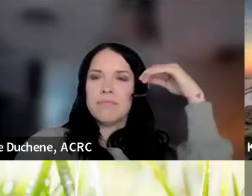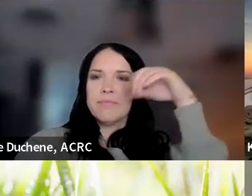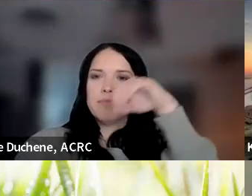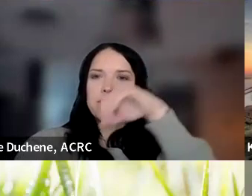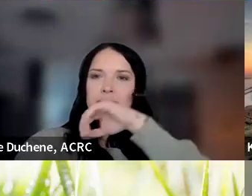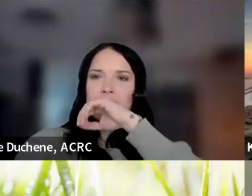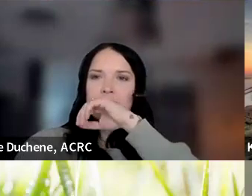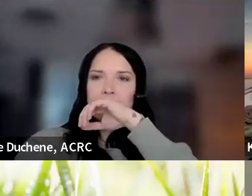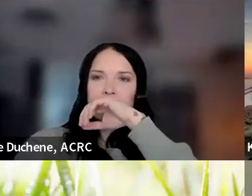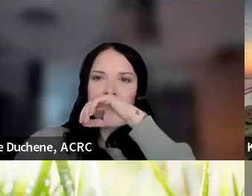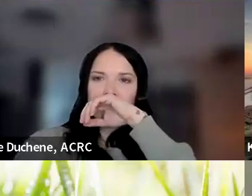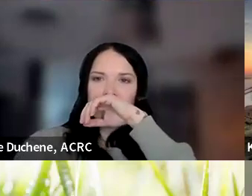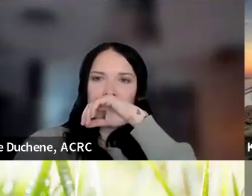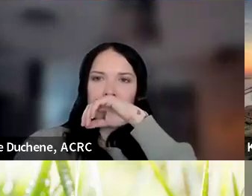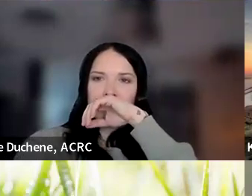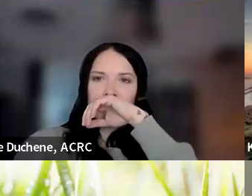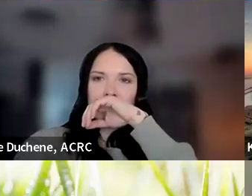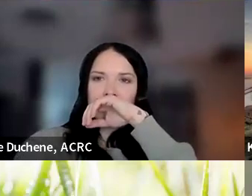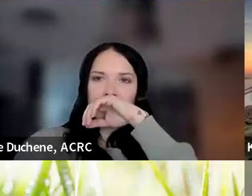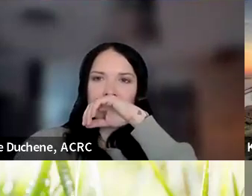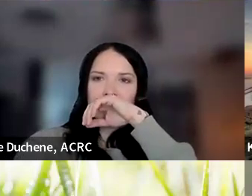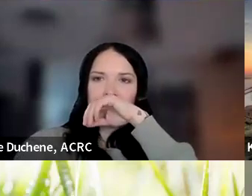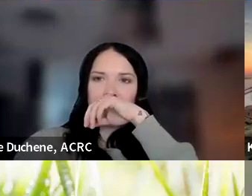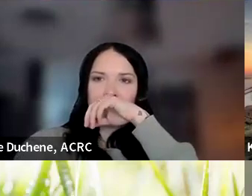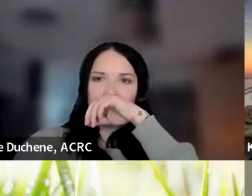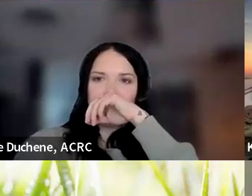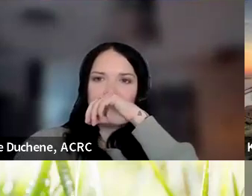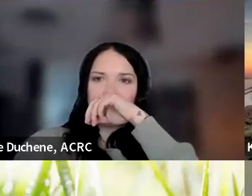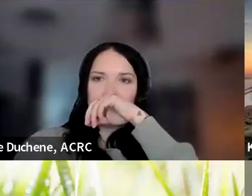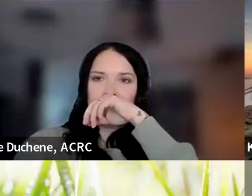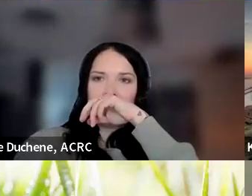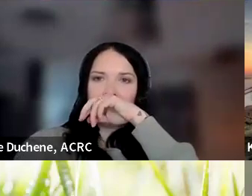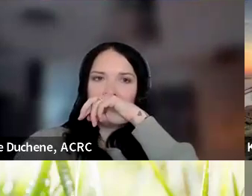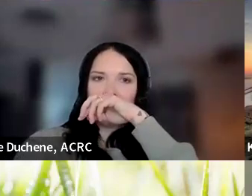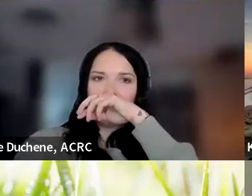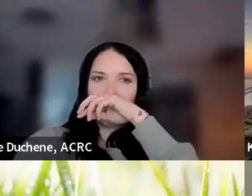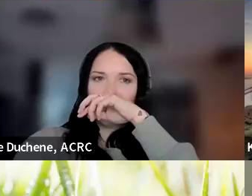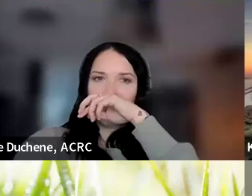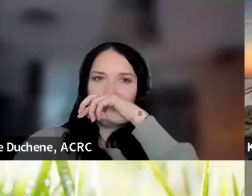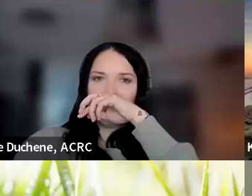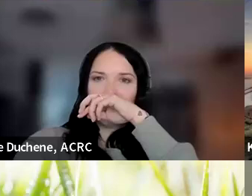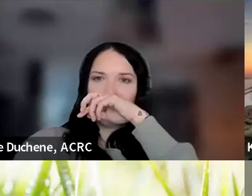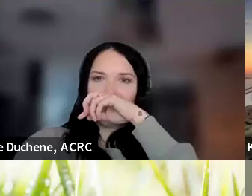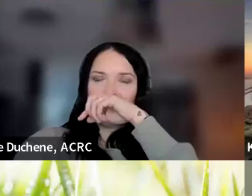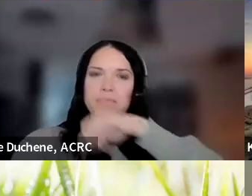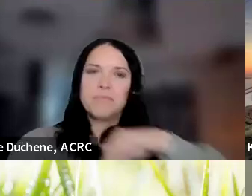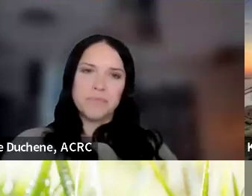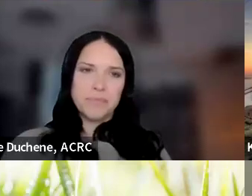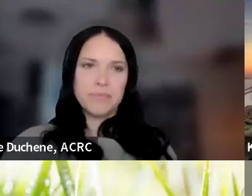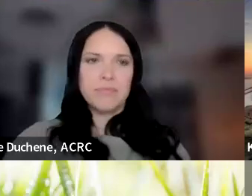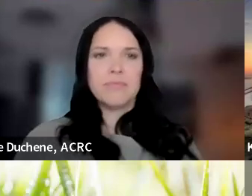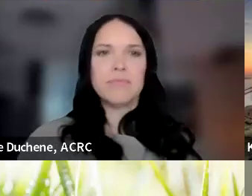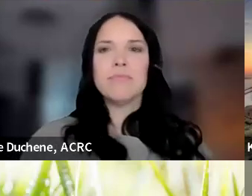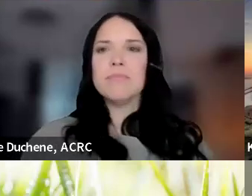adult clients who want to come sit on Santa's lap than even the little kids, which I think is really endearing and sweet